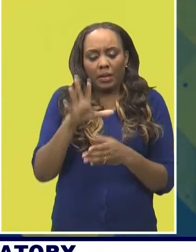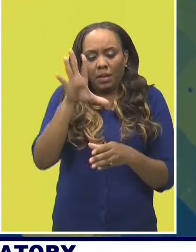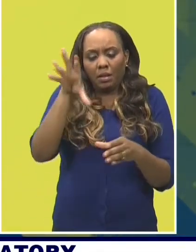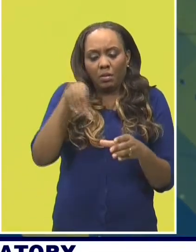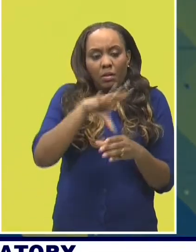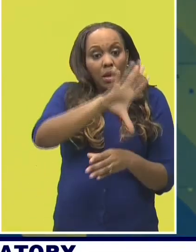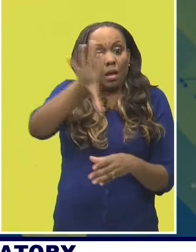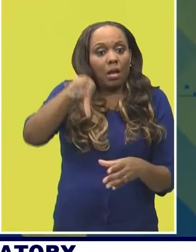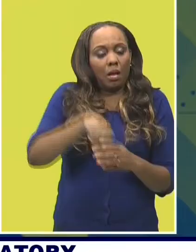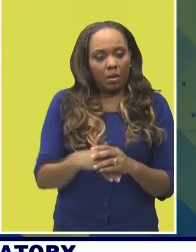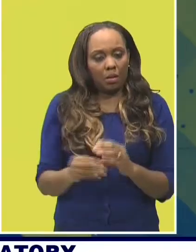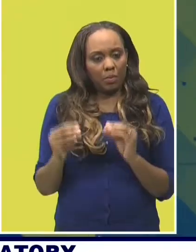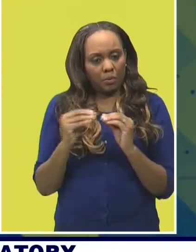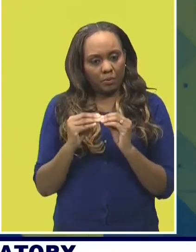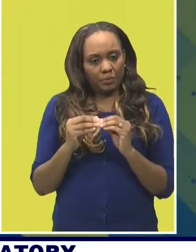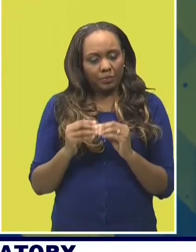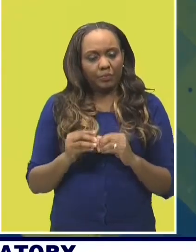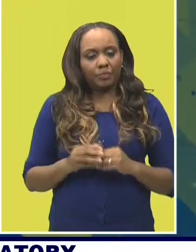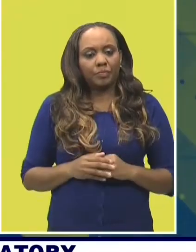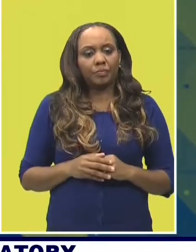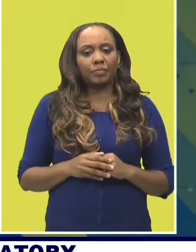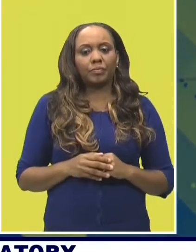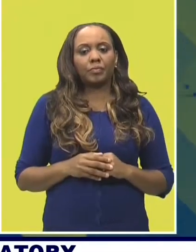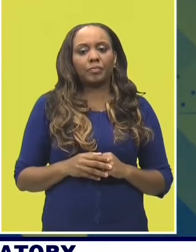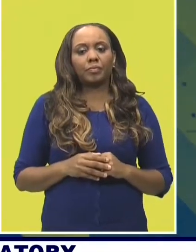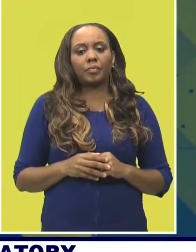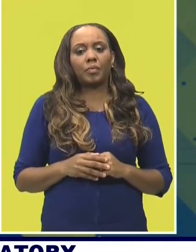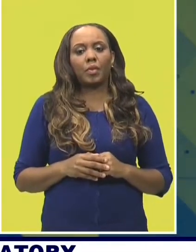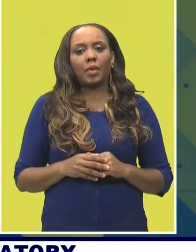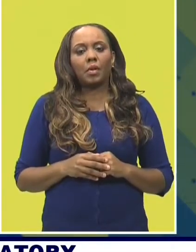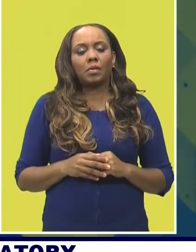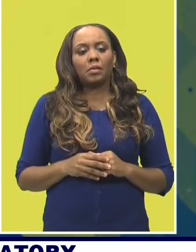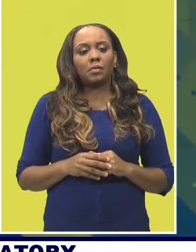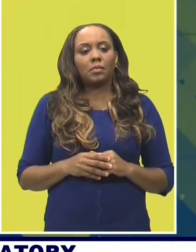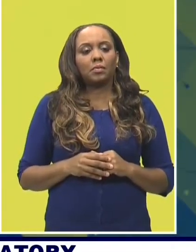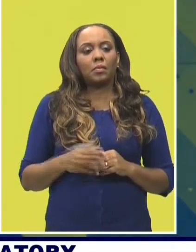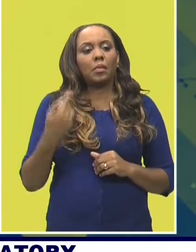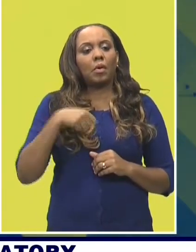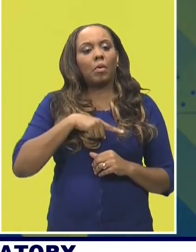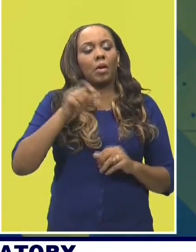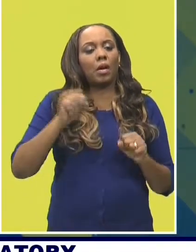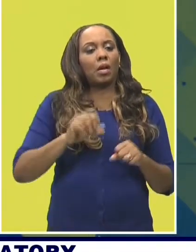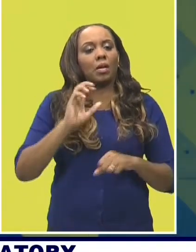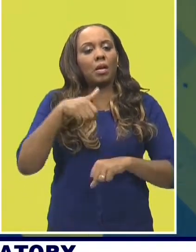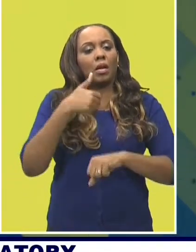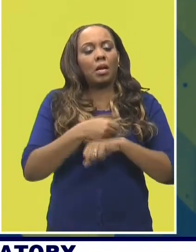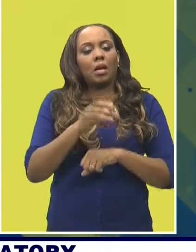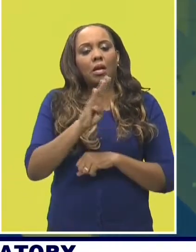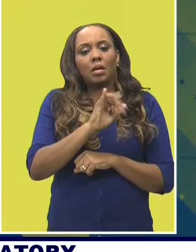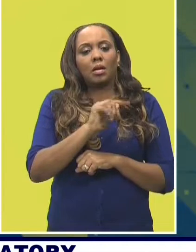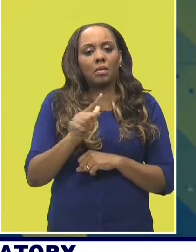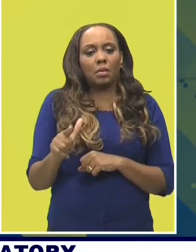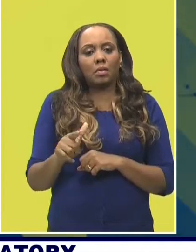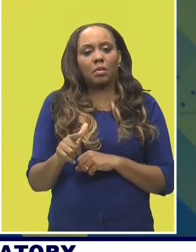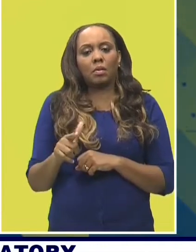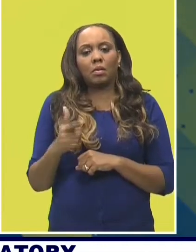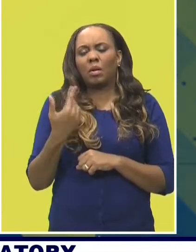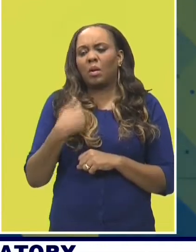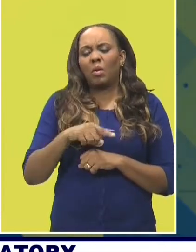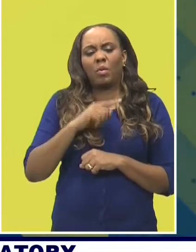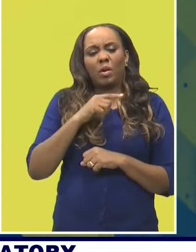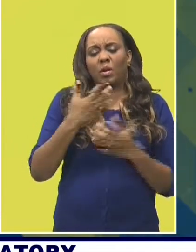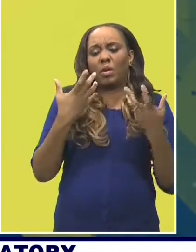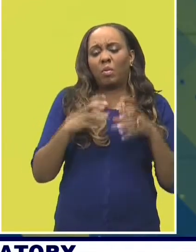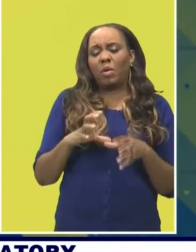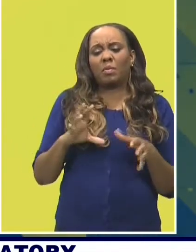So while we could have brought the Integrity in Public Life Bill in place, it made no sense doing it in the context of a 1929 Prevention